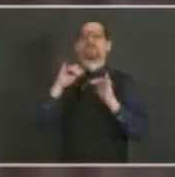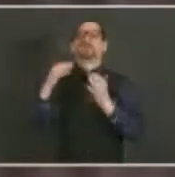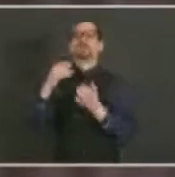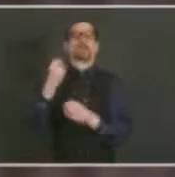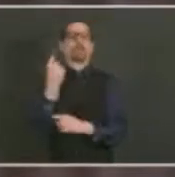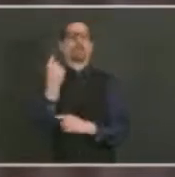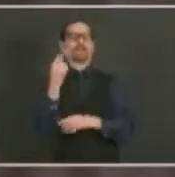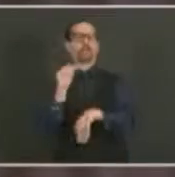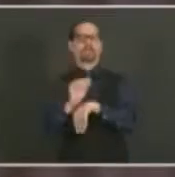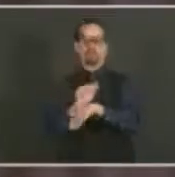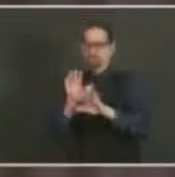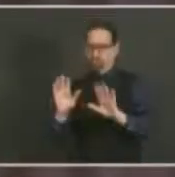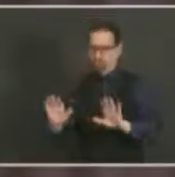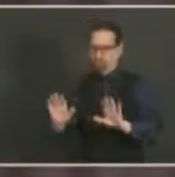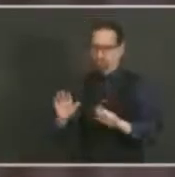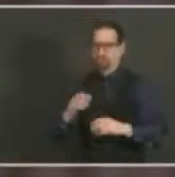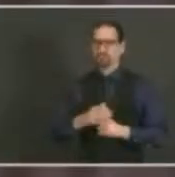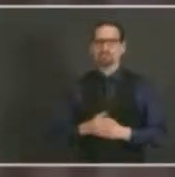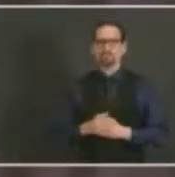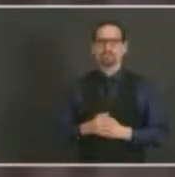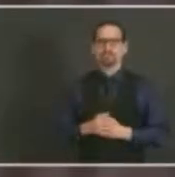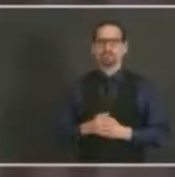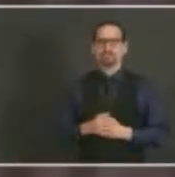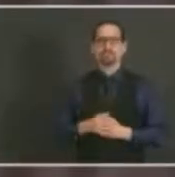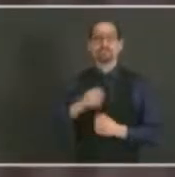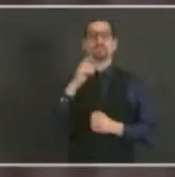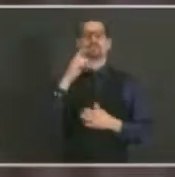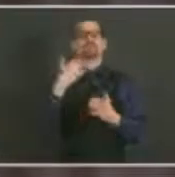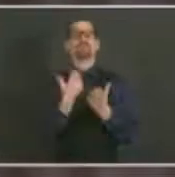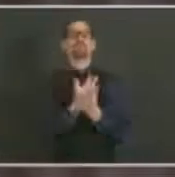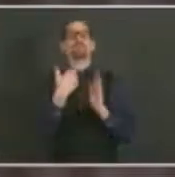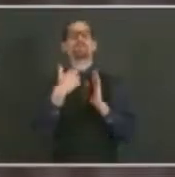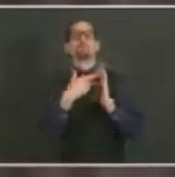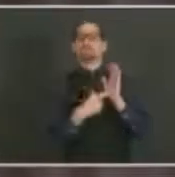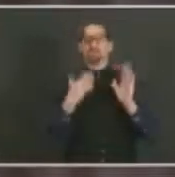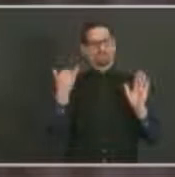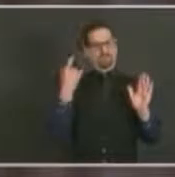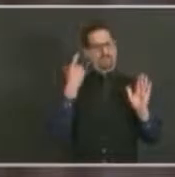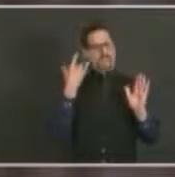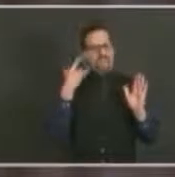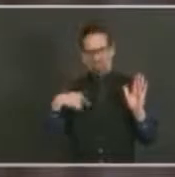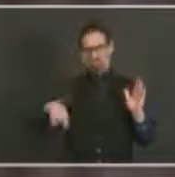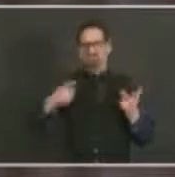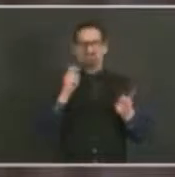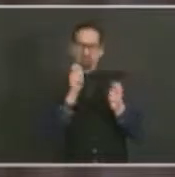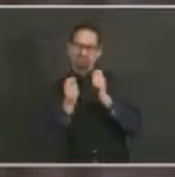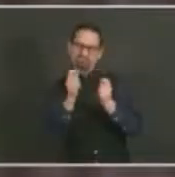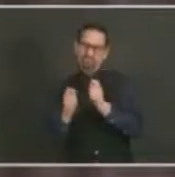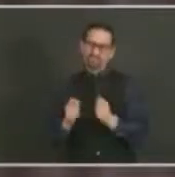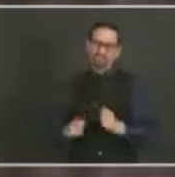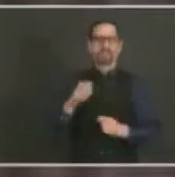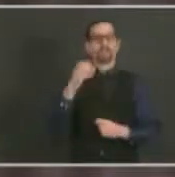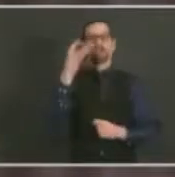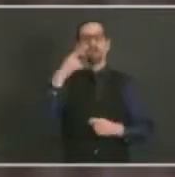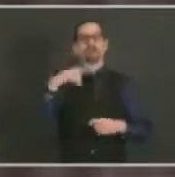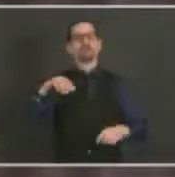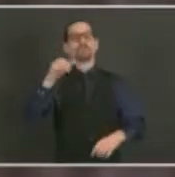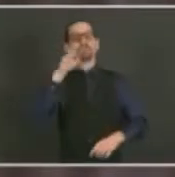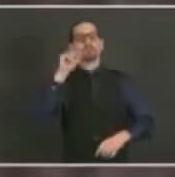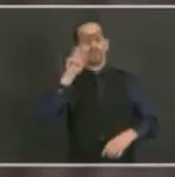of parameters is being utilized to enable bars to reopen. It's worth noting